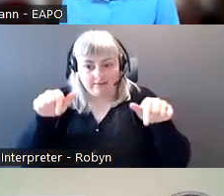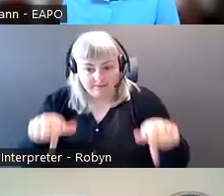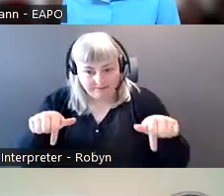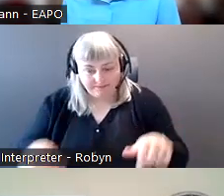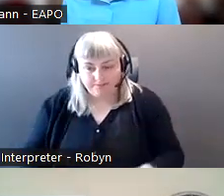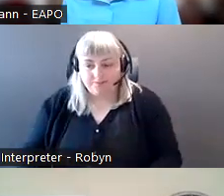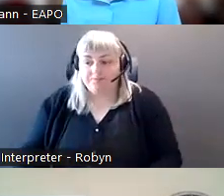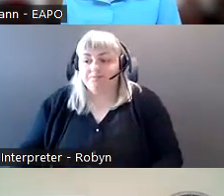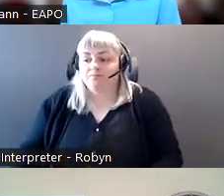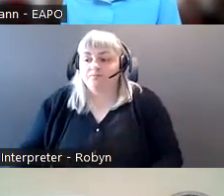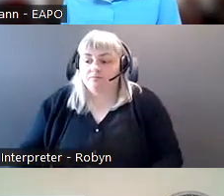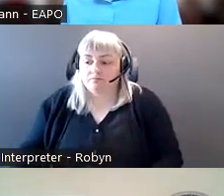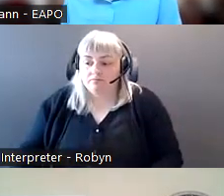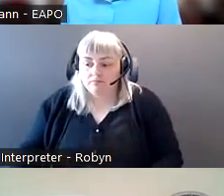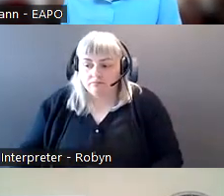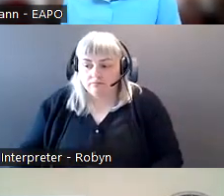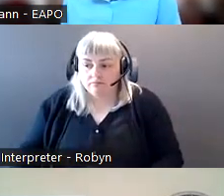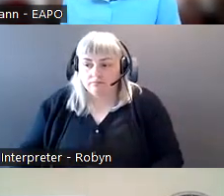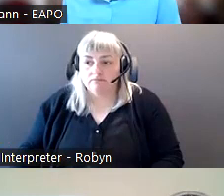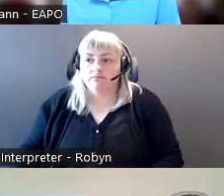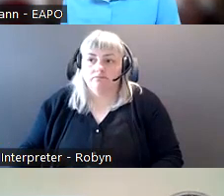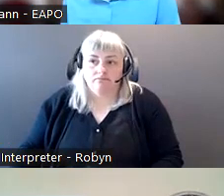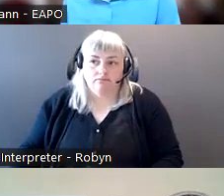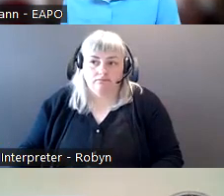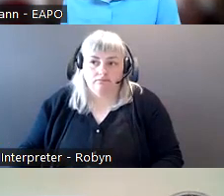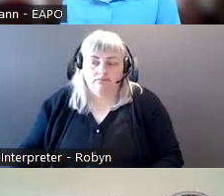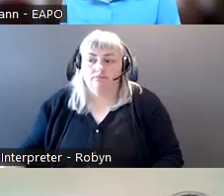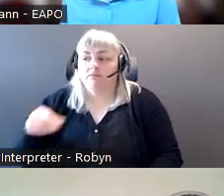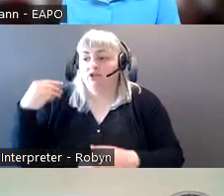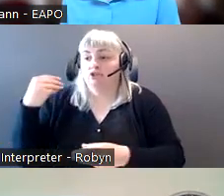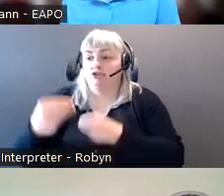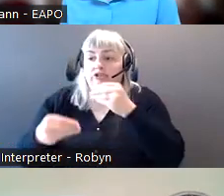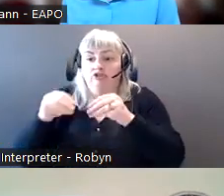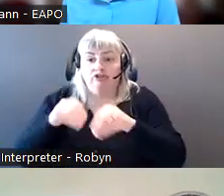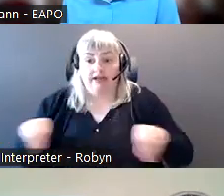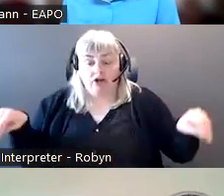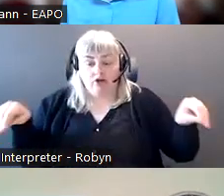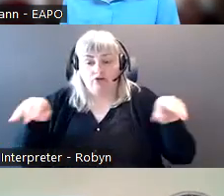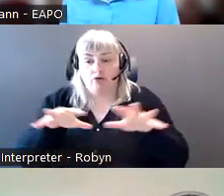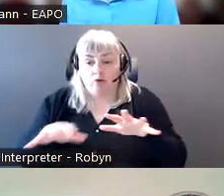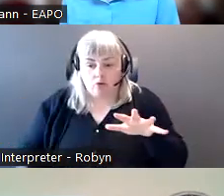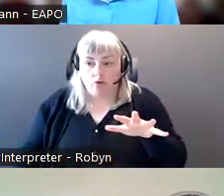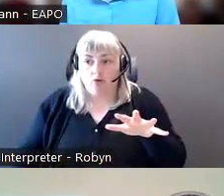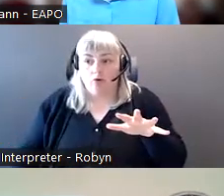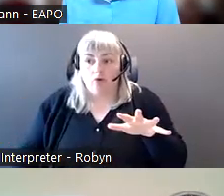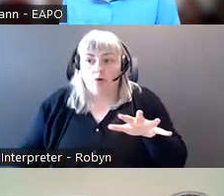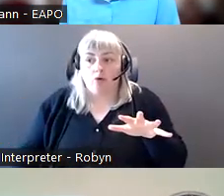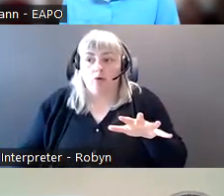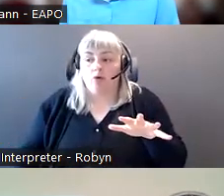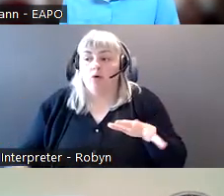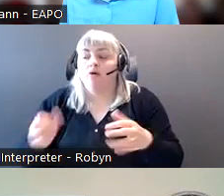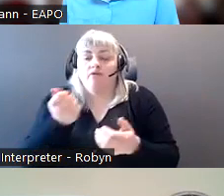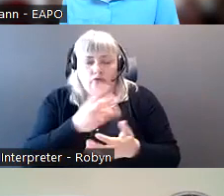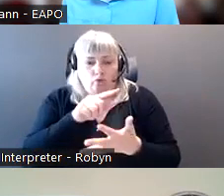We acknowledge that we gather on the traditional territory of a number of First Nations